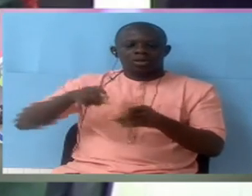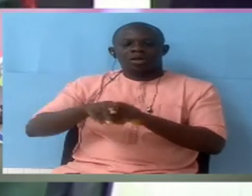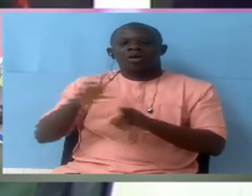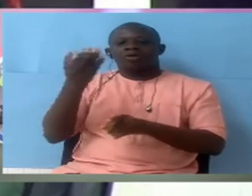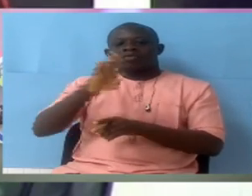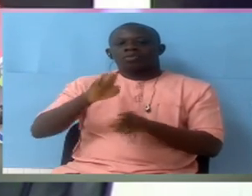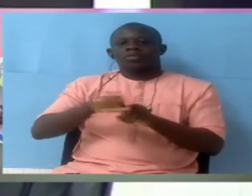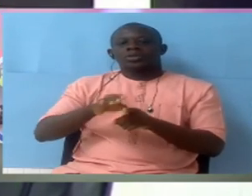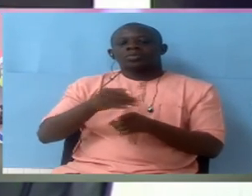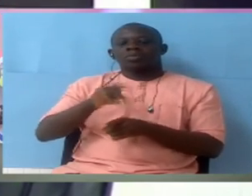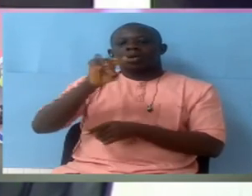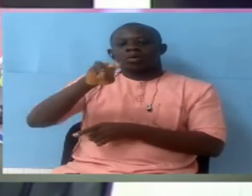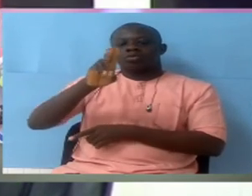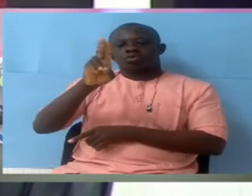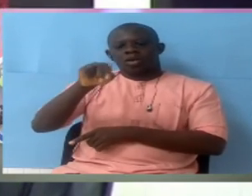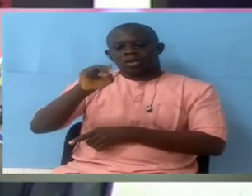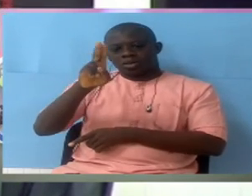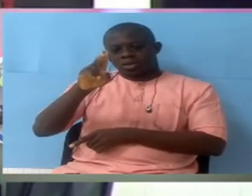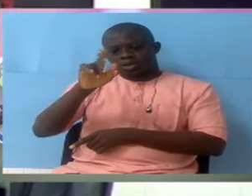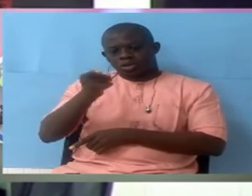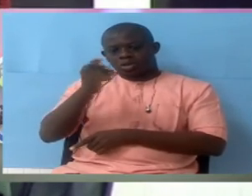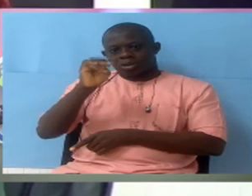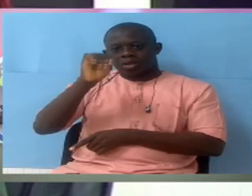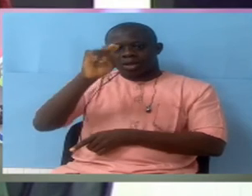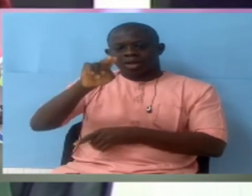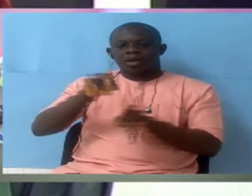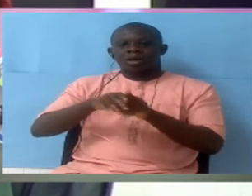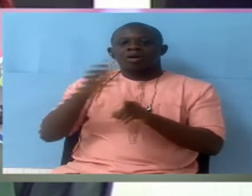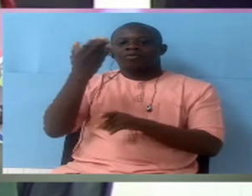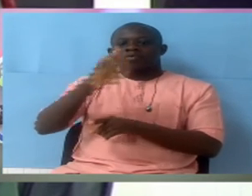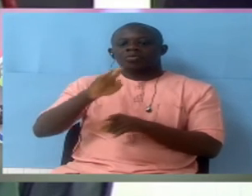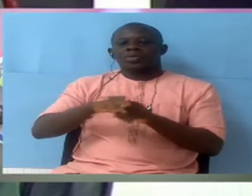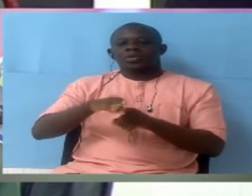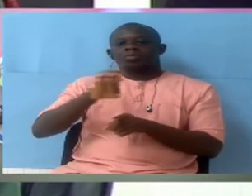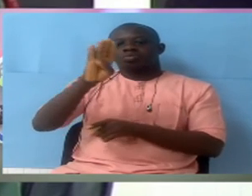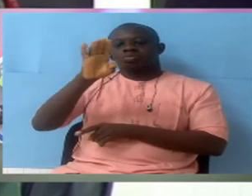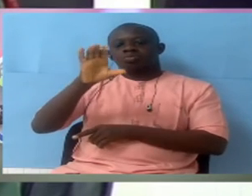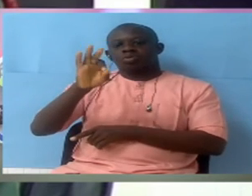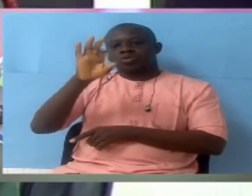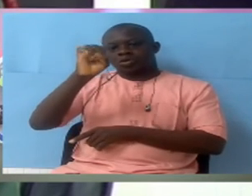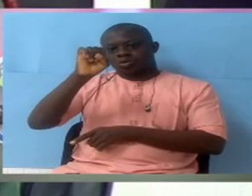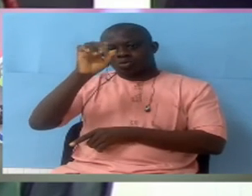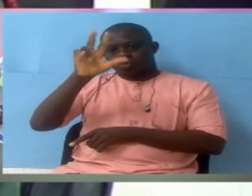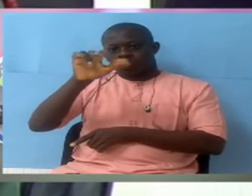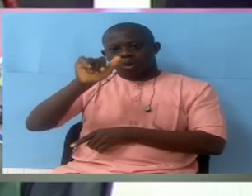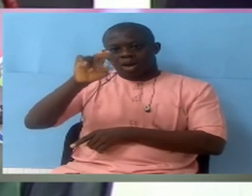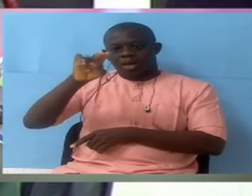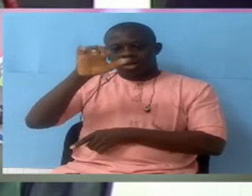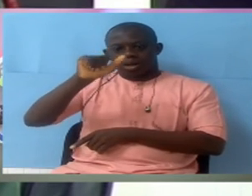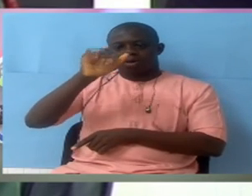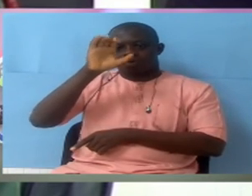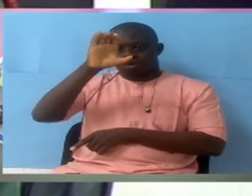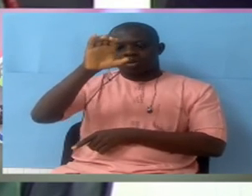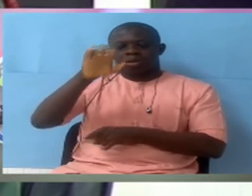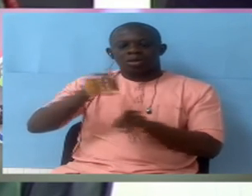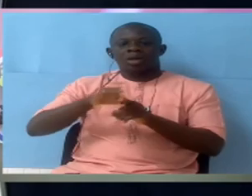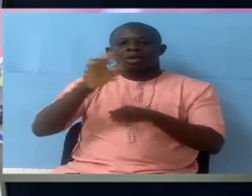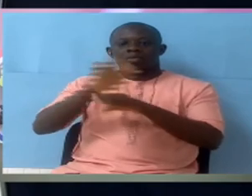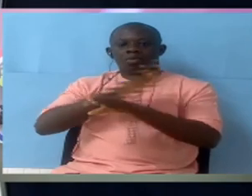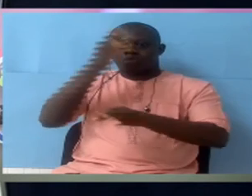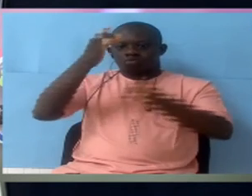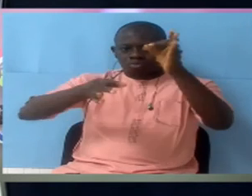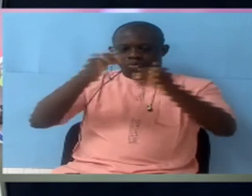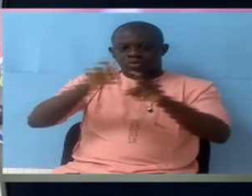from Botswana. Kiko jite won moy ku ñoo wax Justice Munyagin mom mu ngi baye ko Botswana. During your trial, were